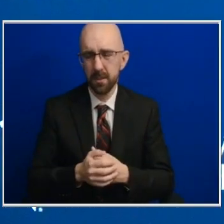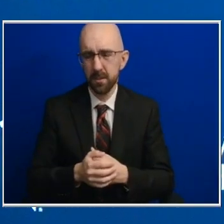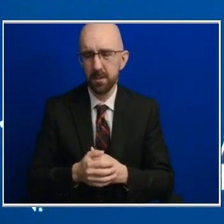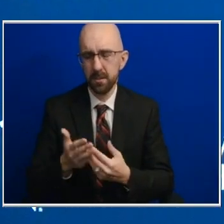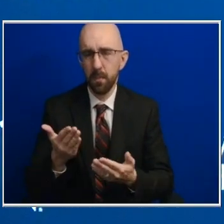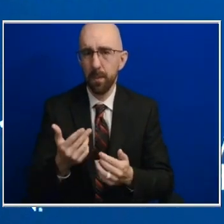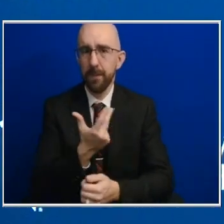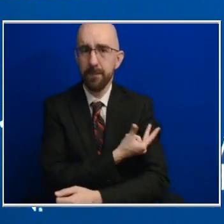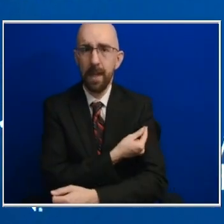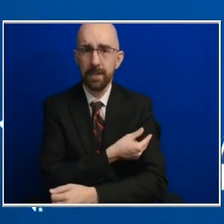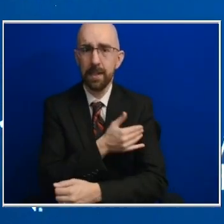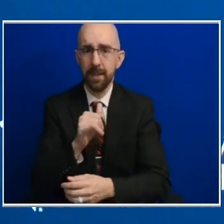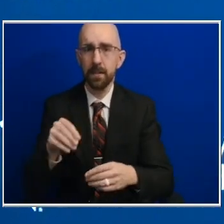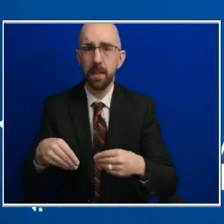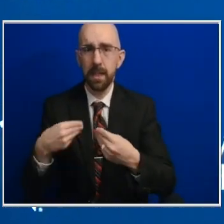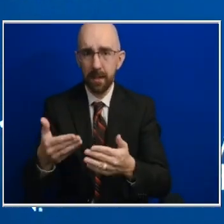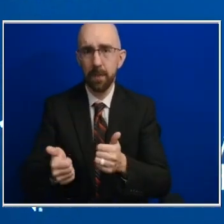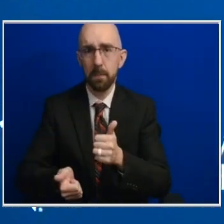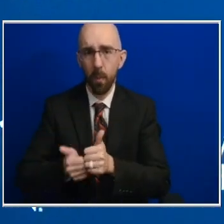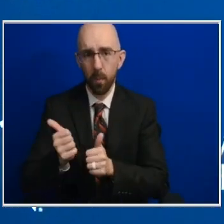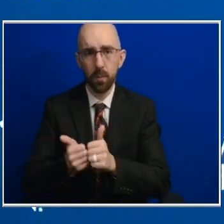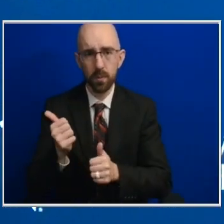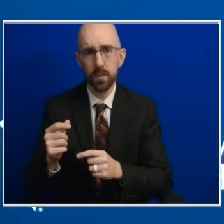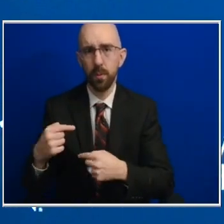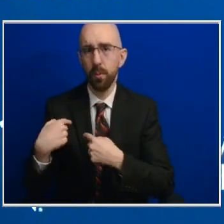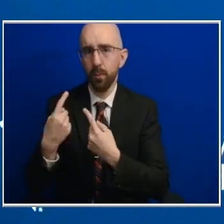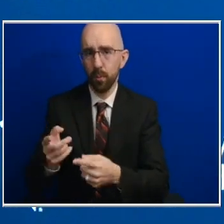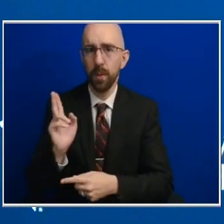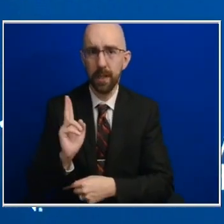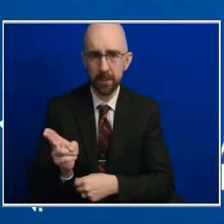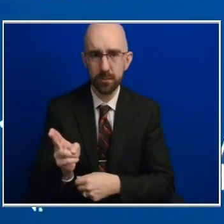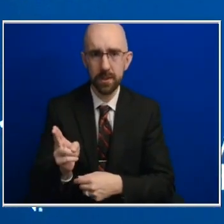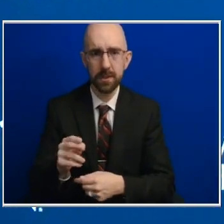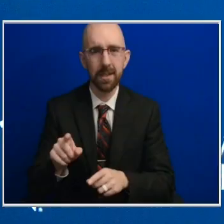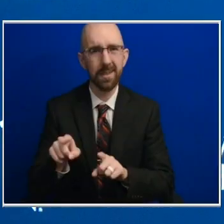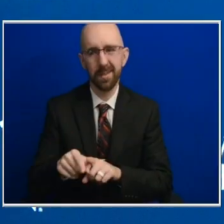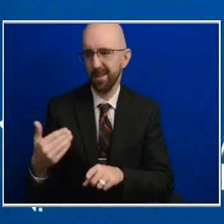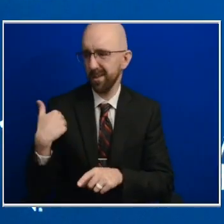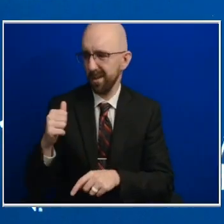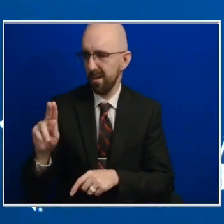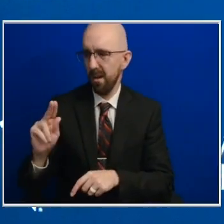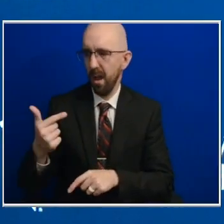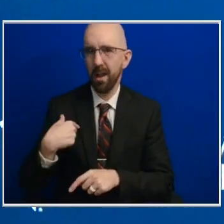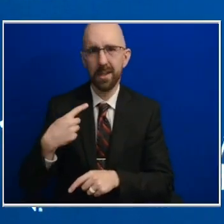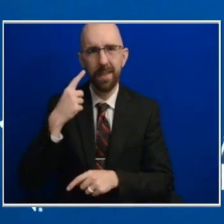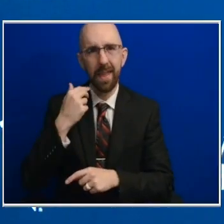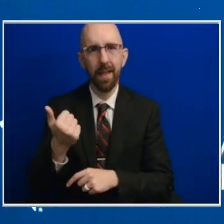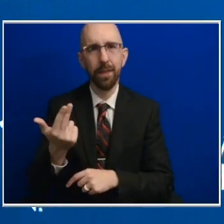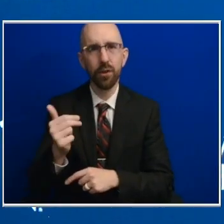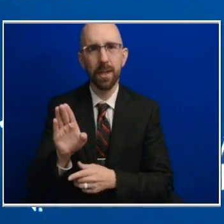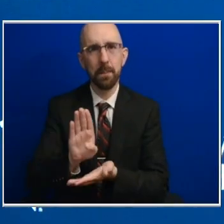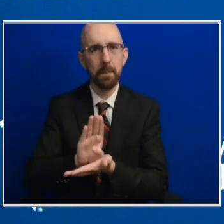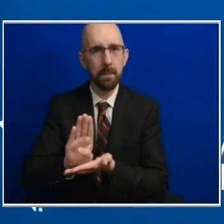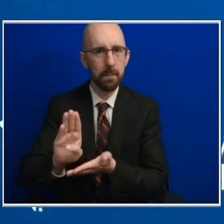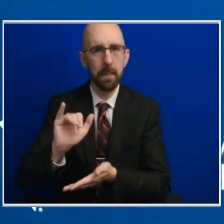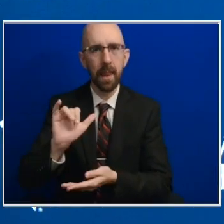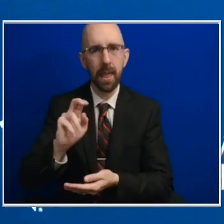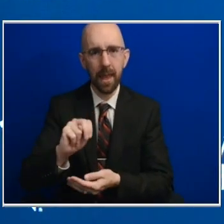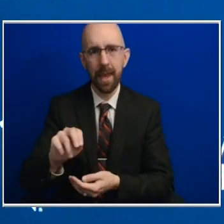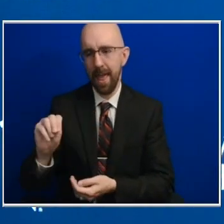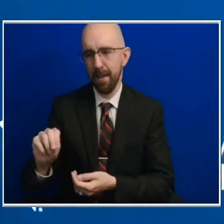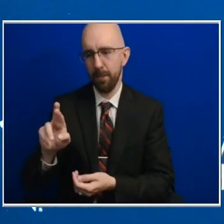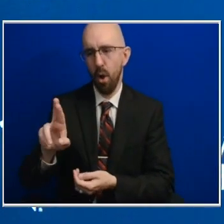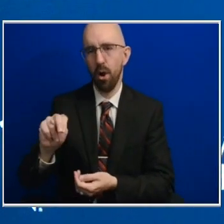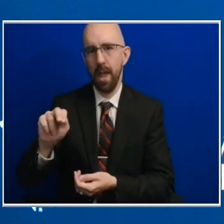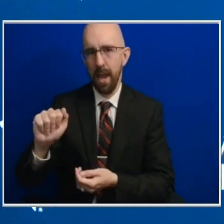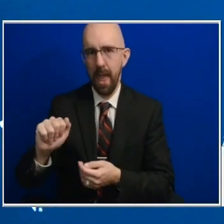been given most throughout history. As of last August, I think there were 13 billion doses of this mRNA vaccine that